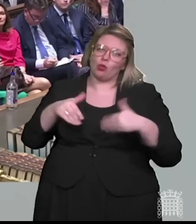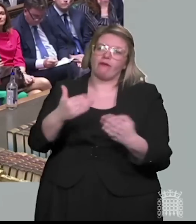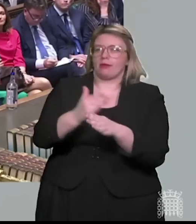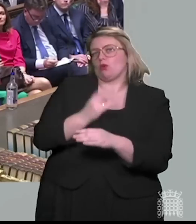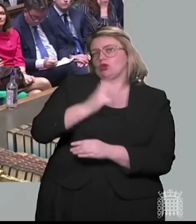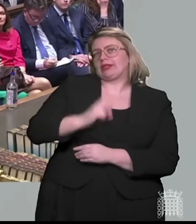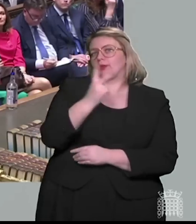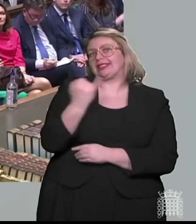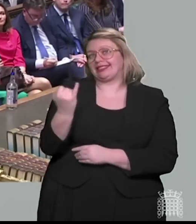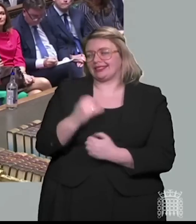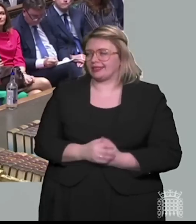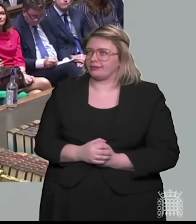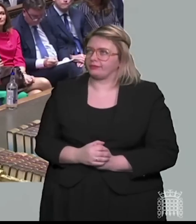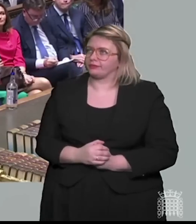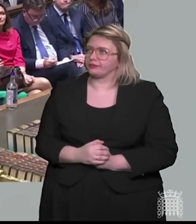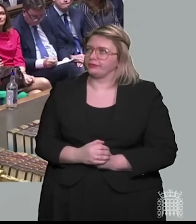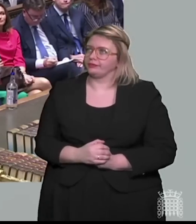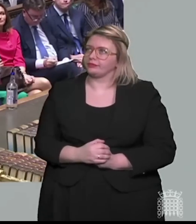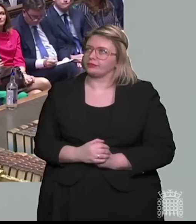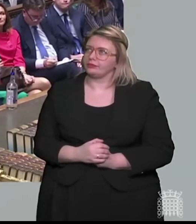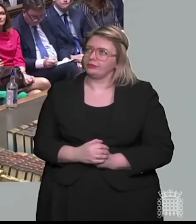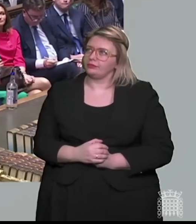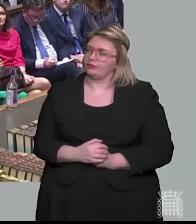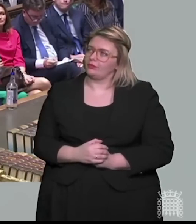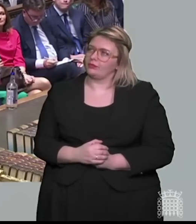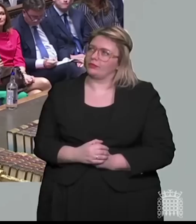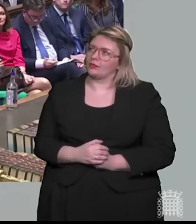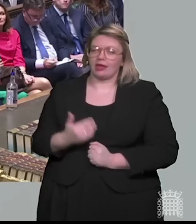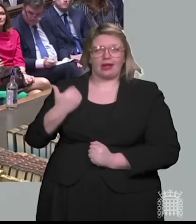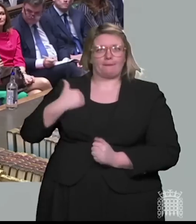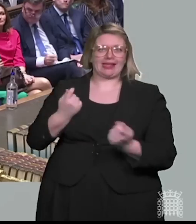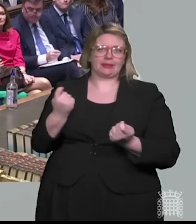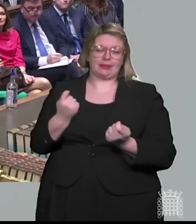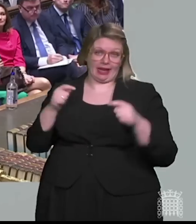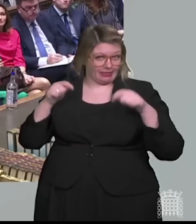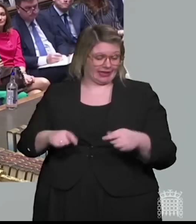Madam Deputy Speaker, today's childcare